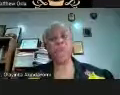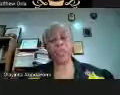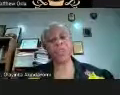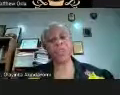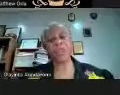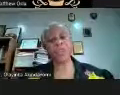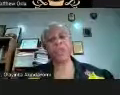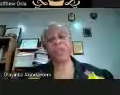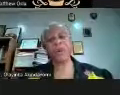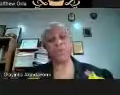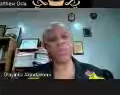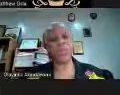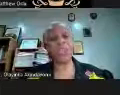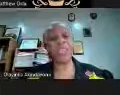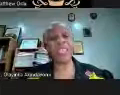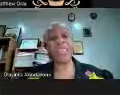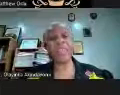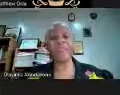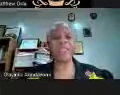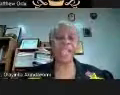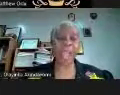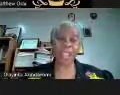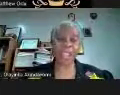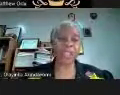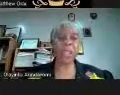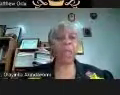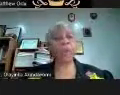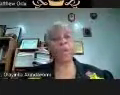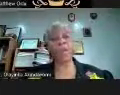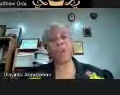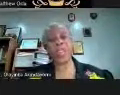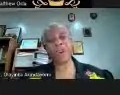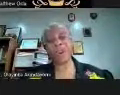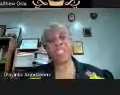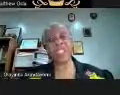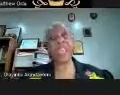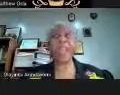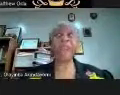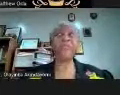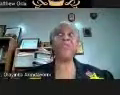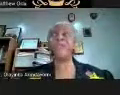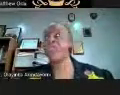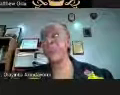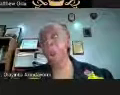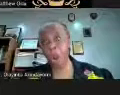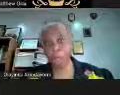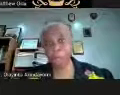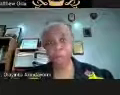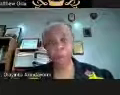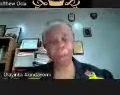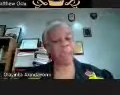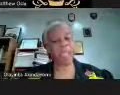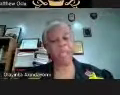Those are your first port of call, not the psychiatrist or your psychologist. They can refer them